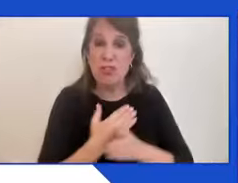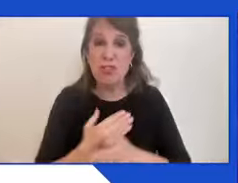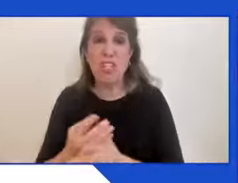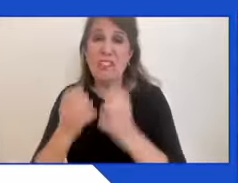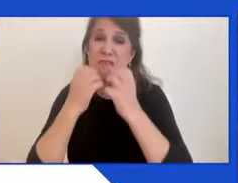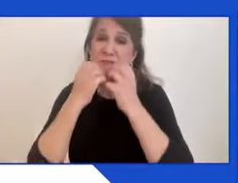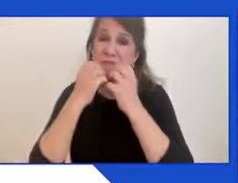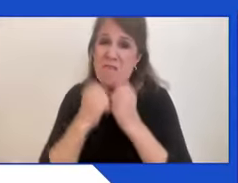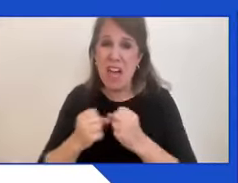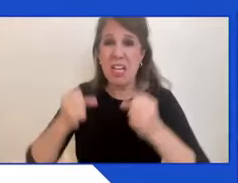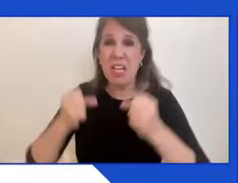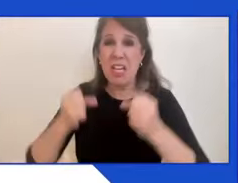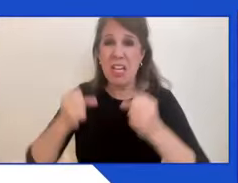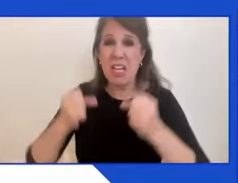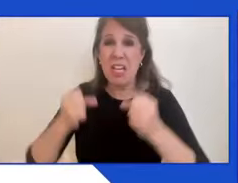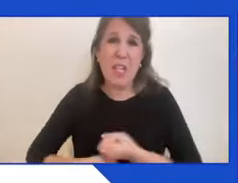strengths,